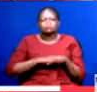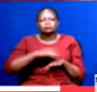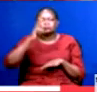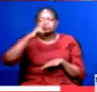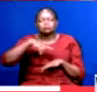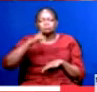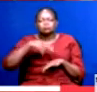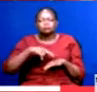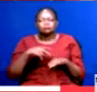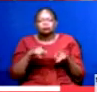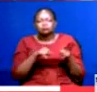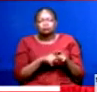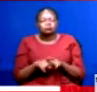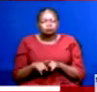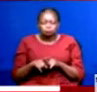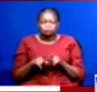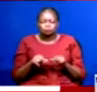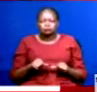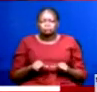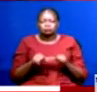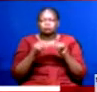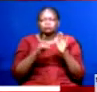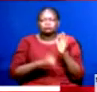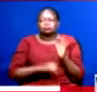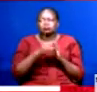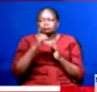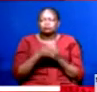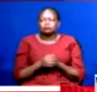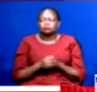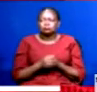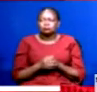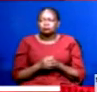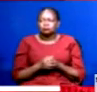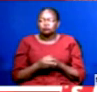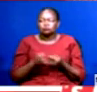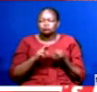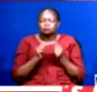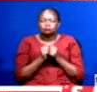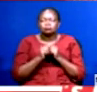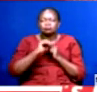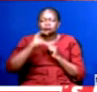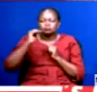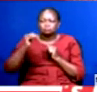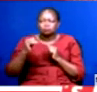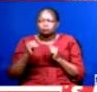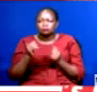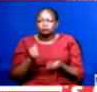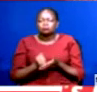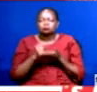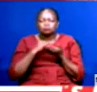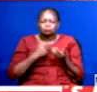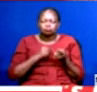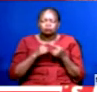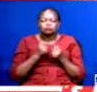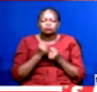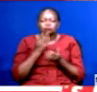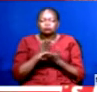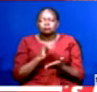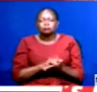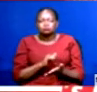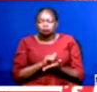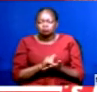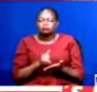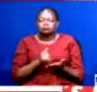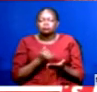as a catalyst for sustainable development. Relating with the counties enables us to ensure that